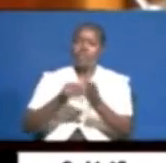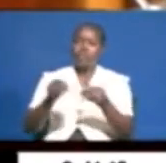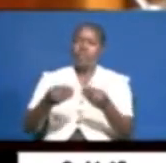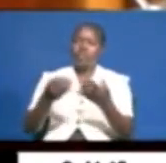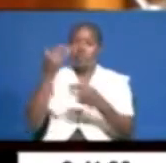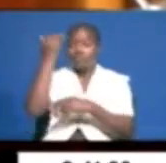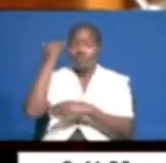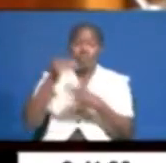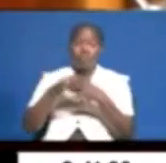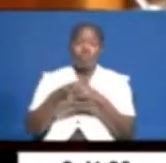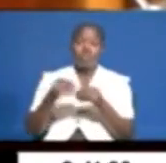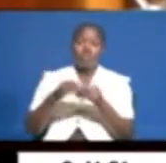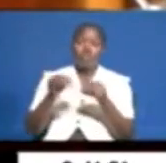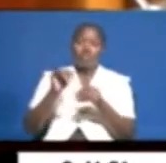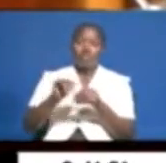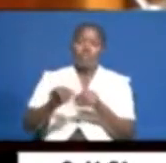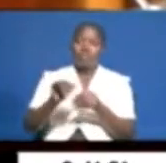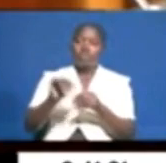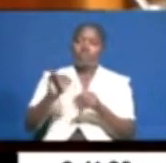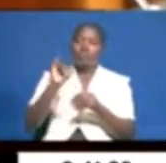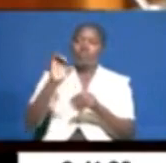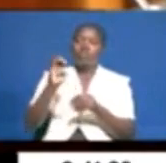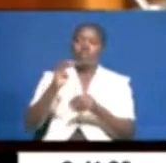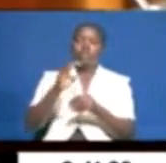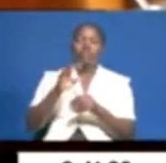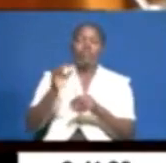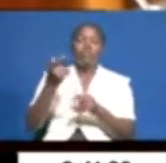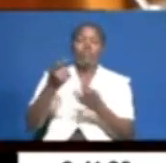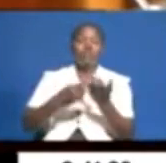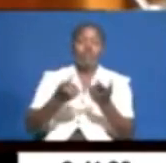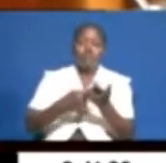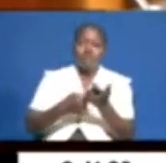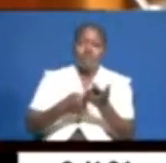comfort that as IEBC, we can account for each and every ballot.